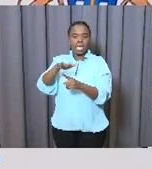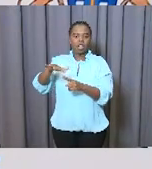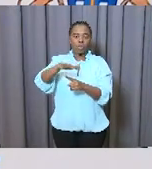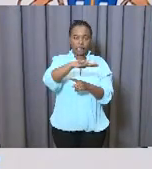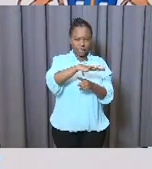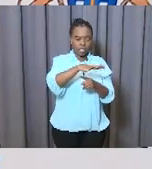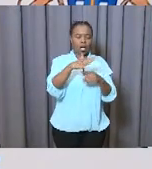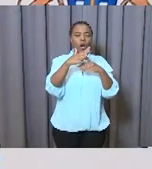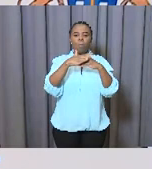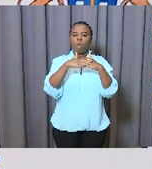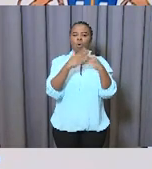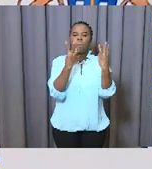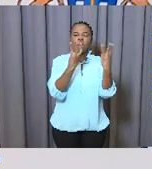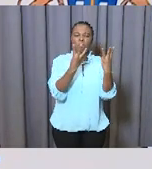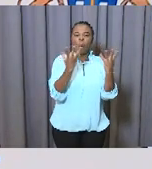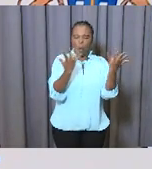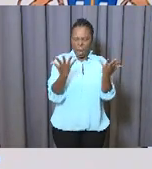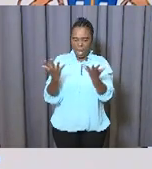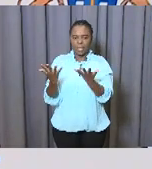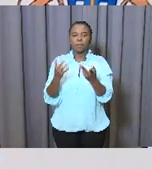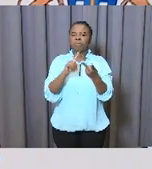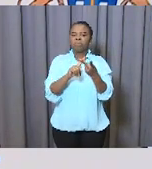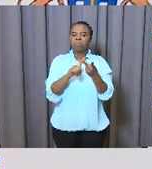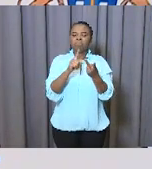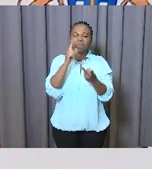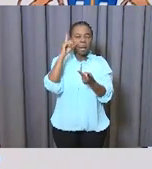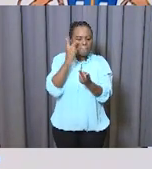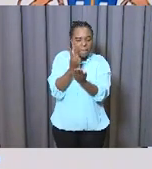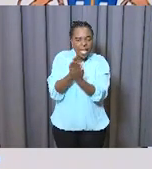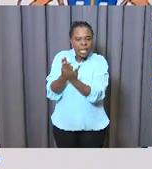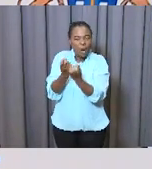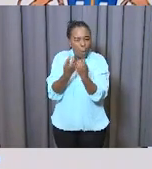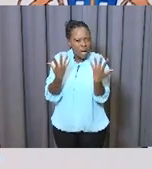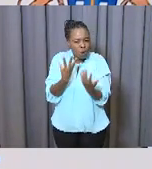on population densities. So how many beds do we already have